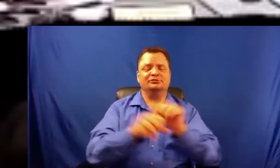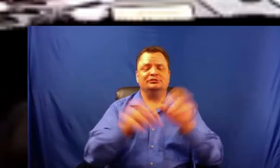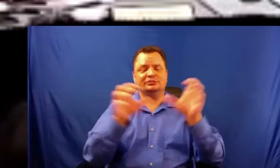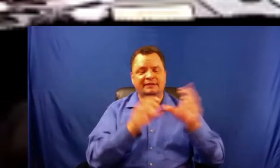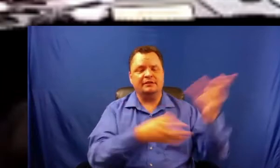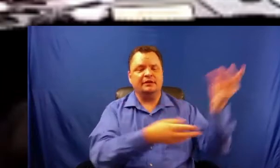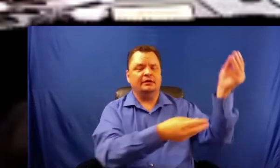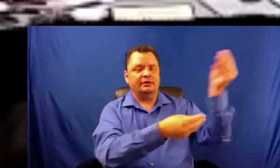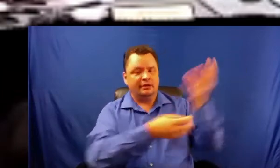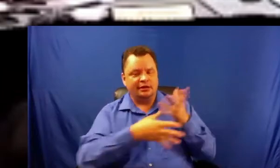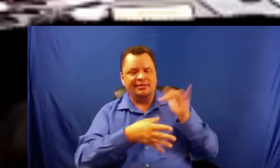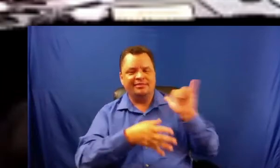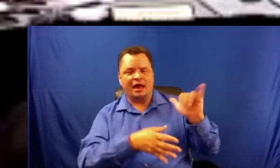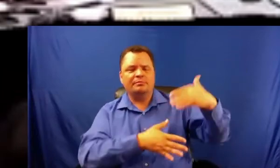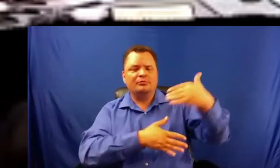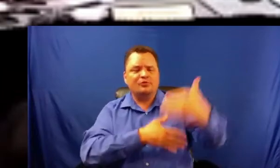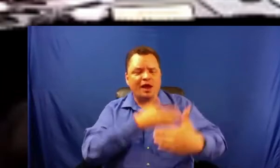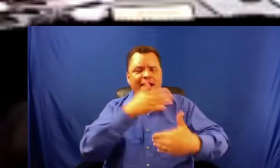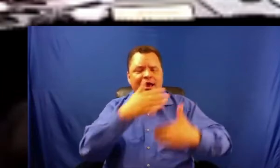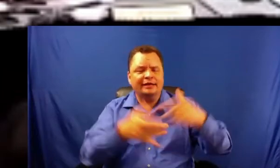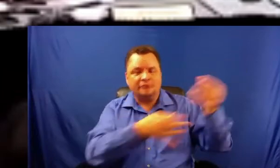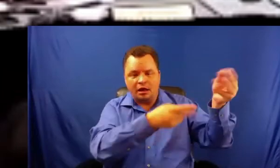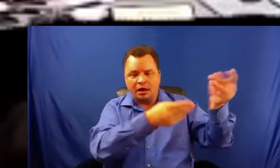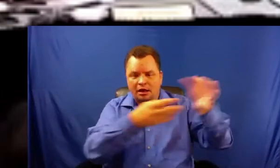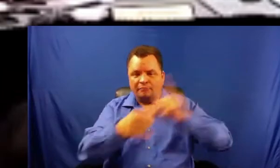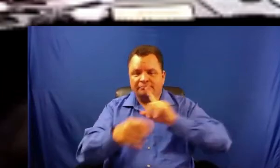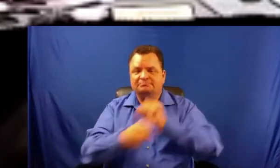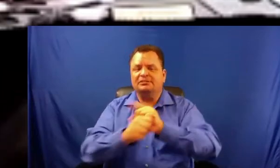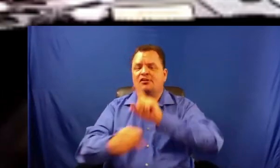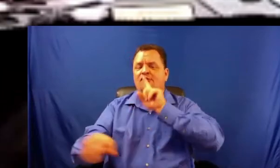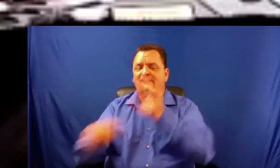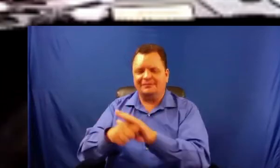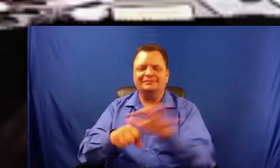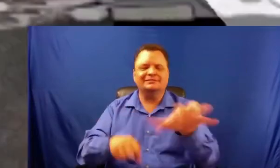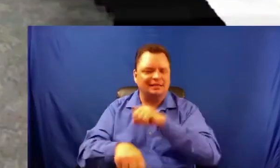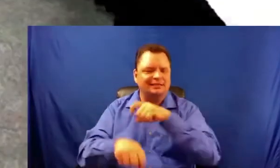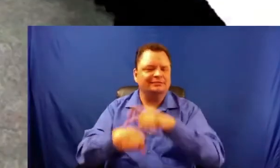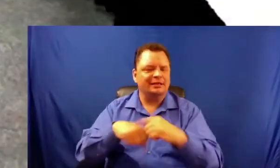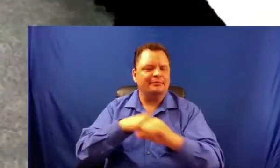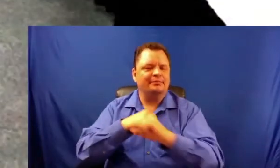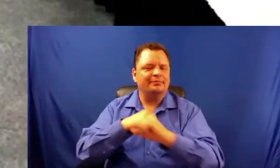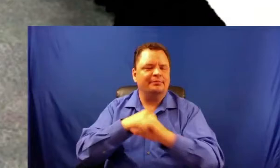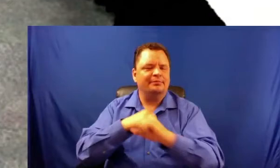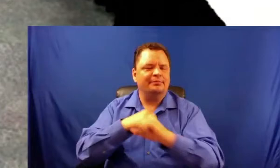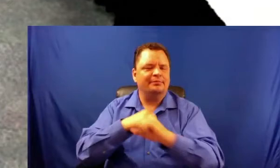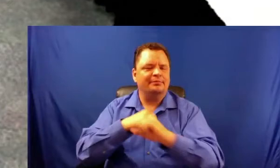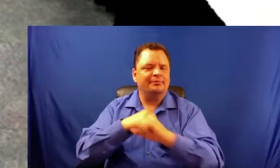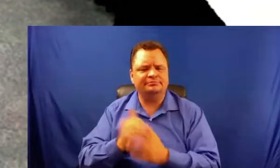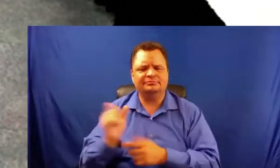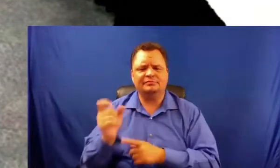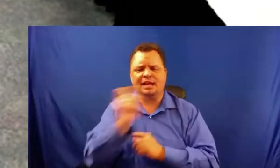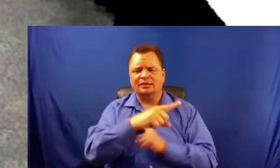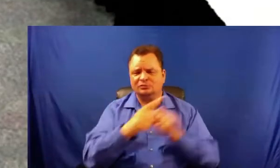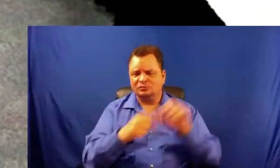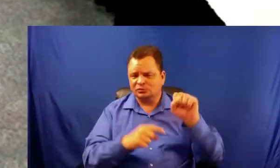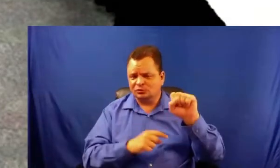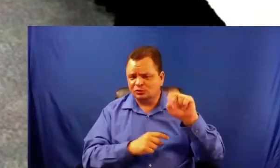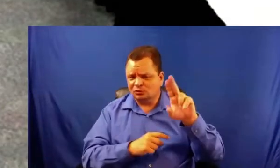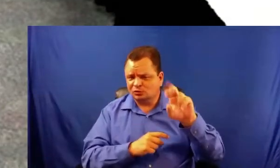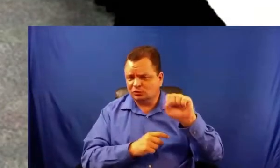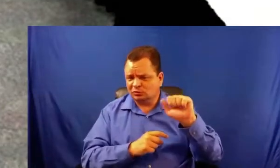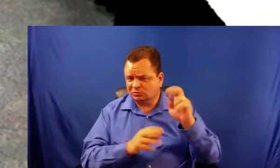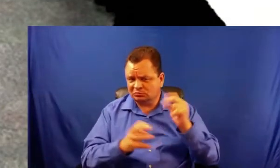is some lag. But Stephen, where are we on that? Yeah, absolutely. I mean, the deaths do lag in time, and the